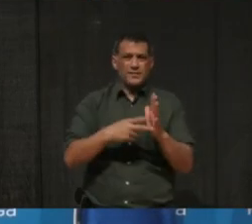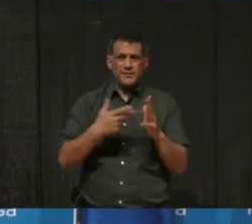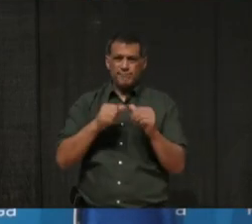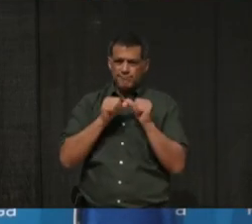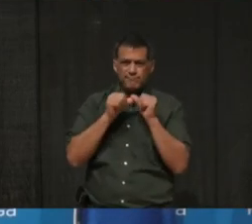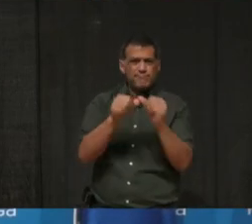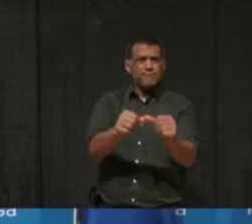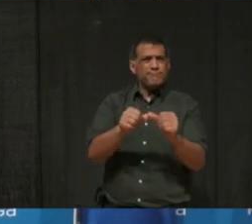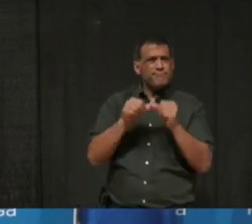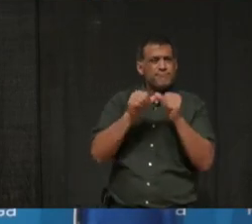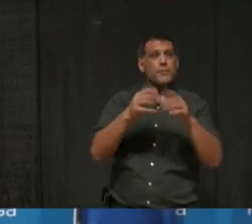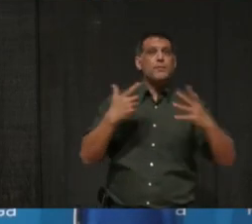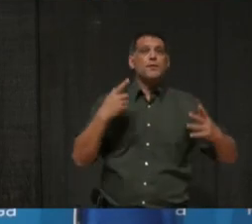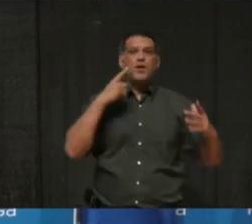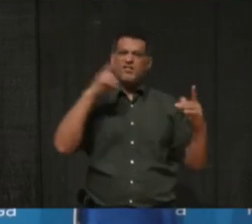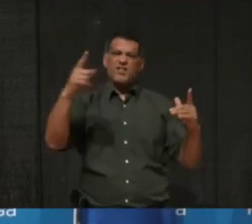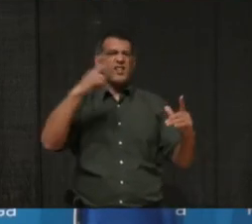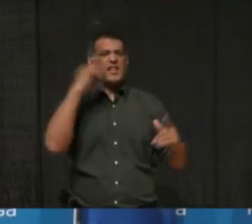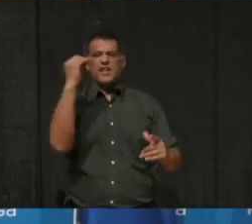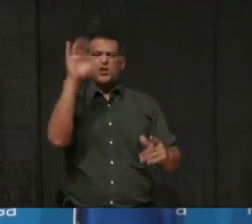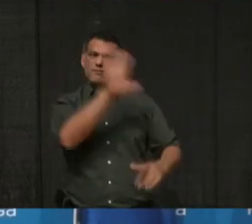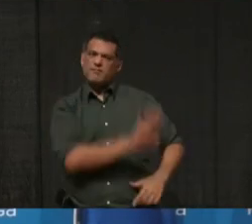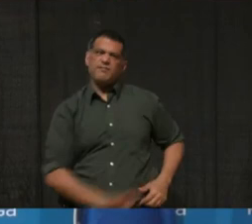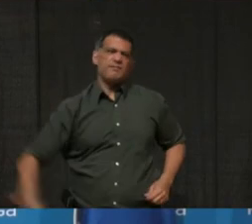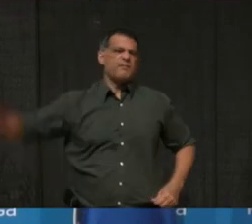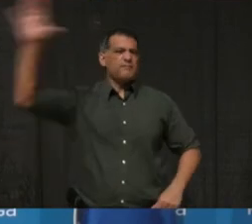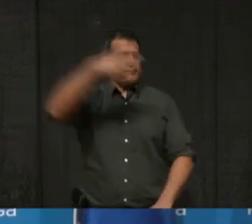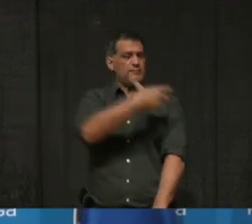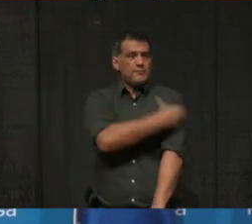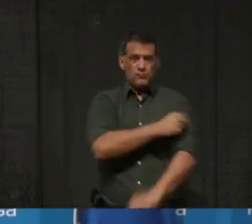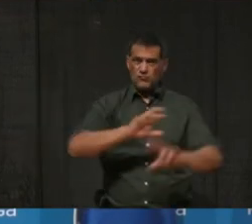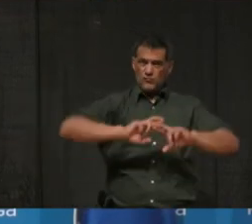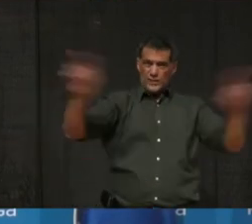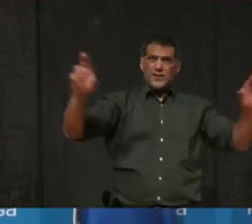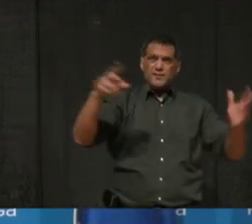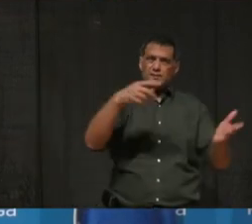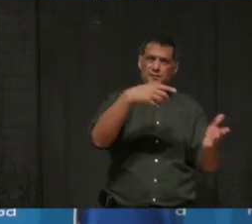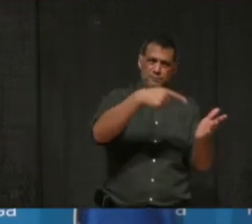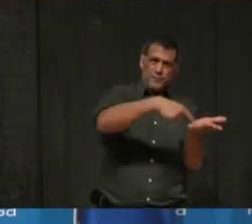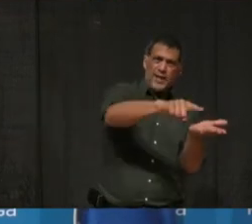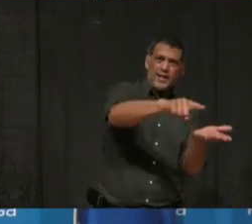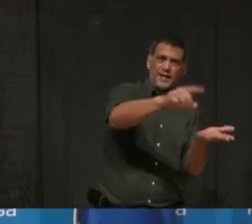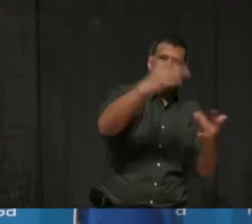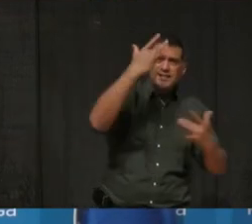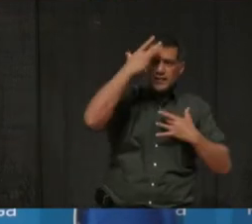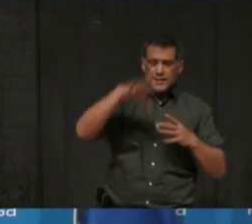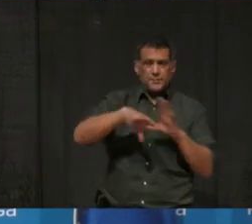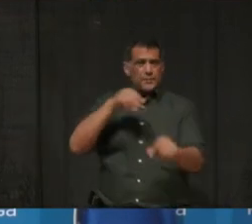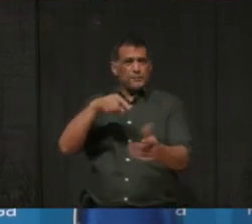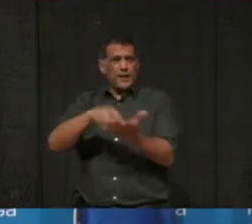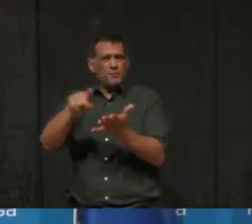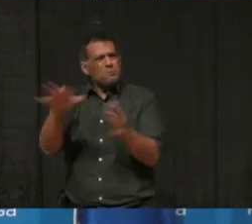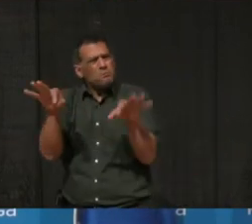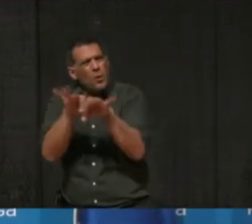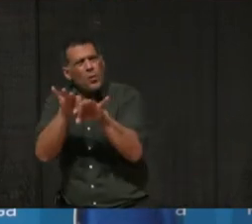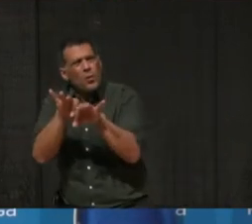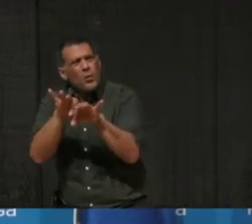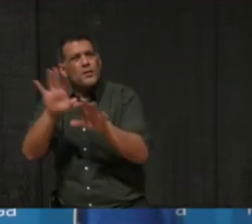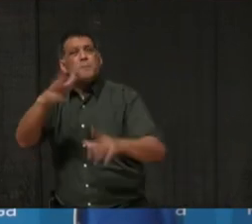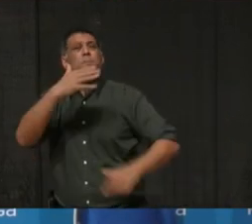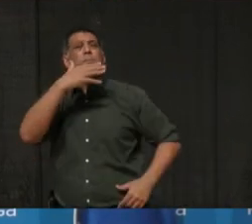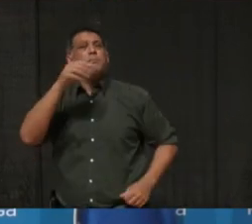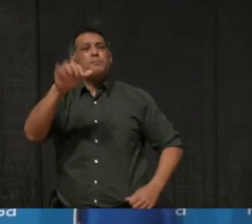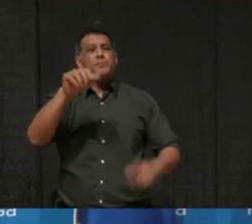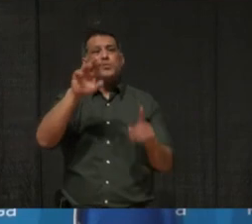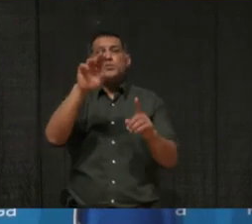until all Ontarians are vaccinated, and paid sick leave is one of the best tools we have to limit the spread